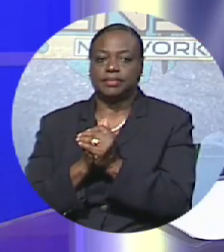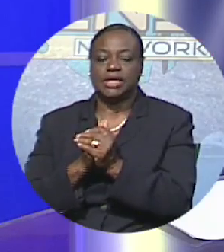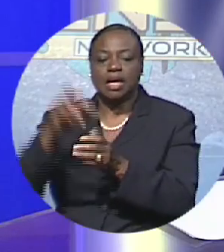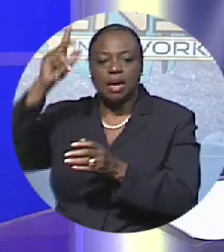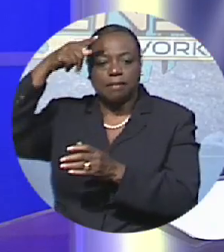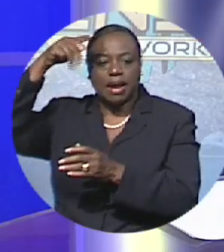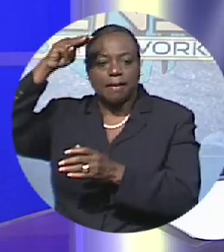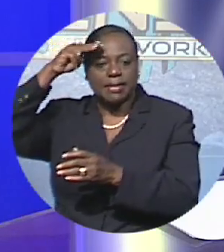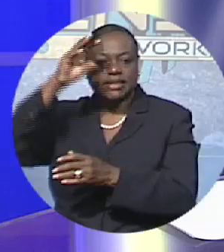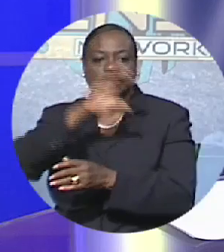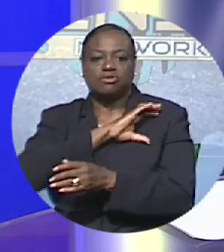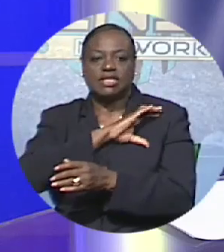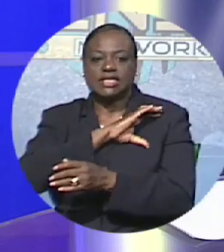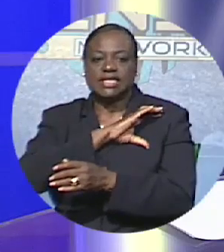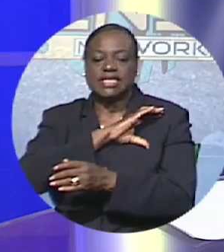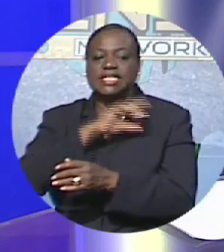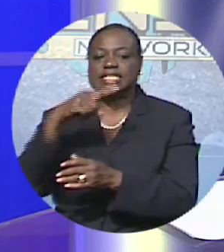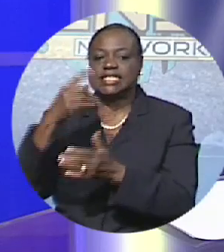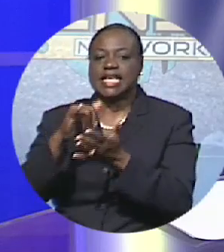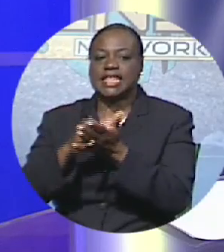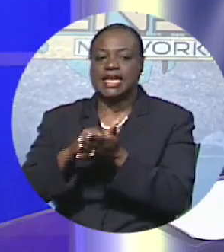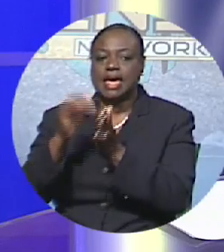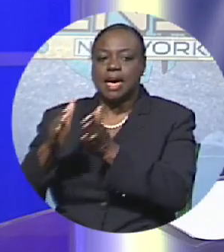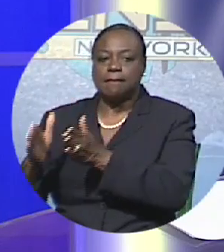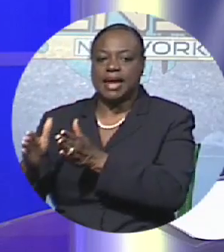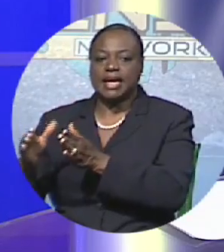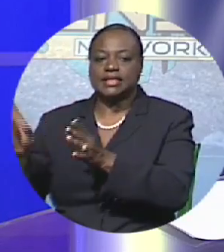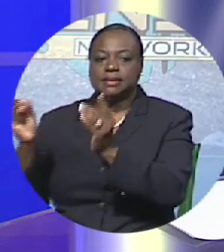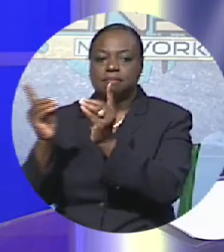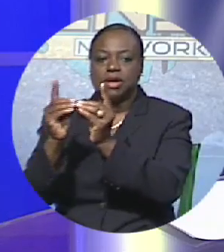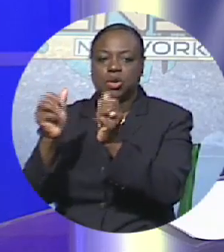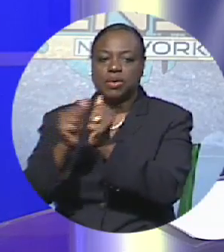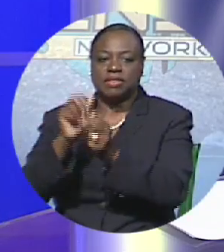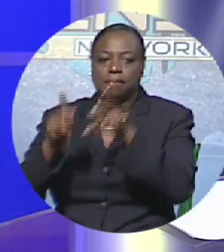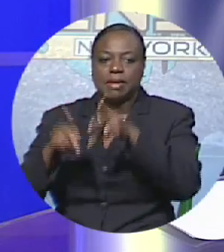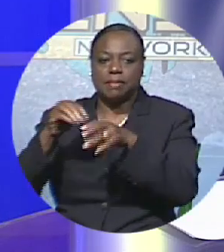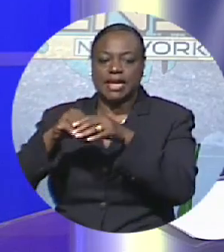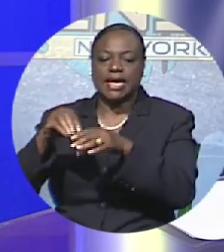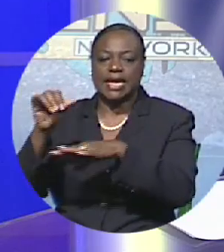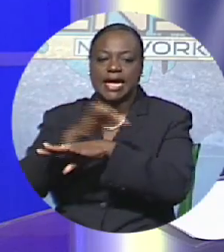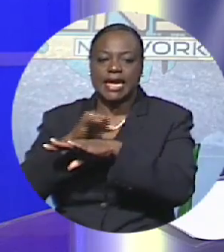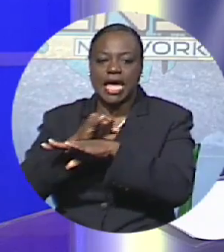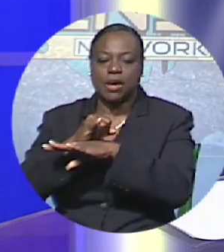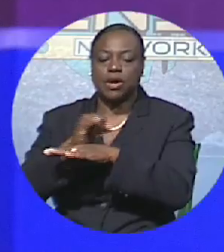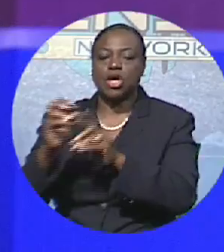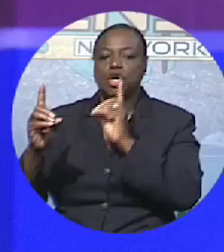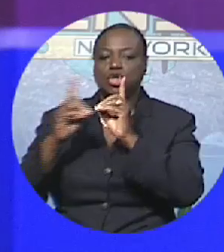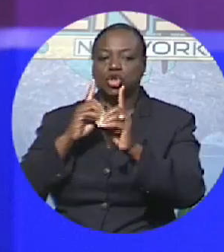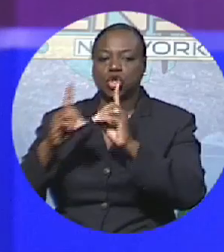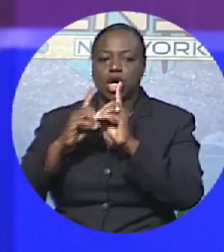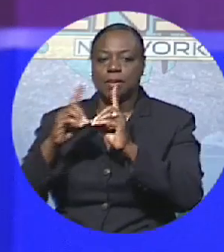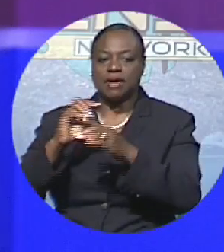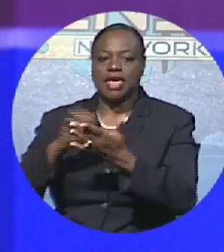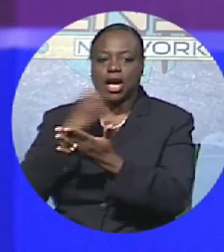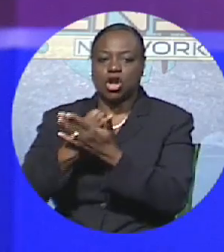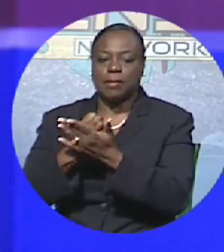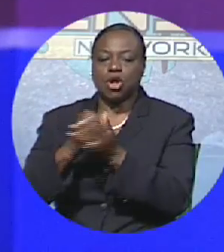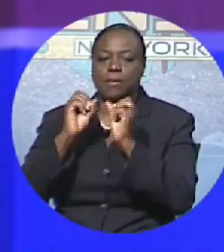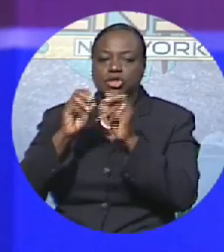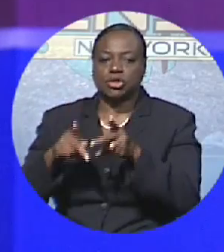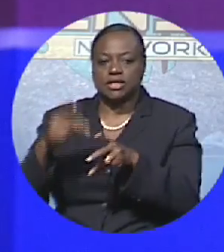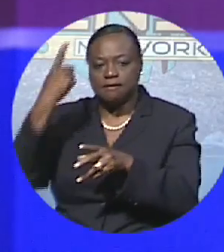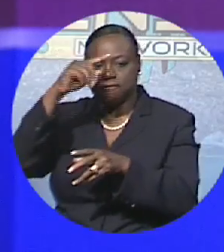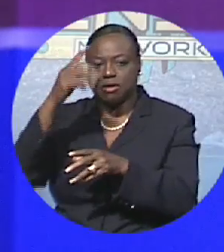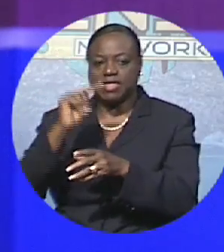Prime Minister Christie also hinted that he plans to meet with the movers and shakers of Inagua to discuss economic opportunities for the island.